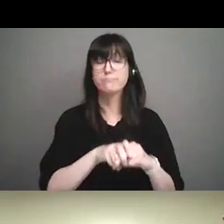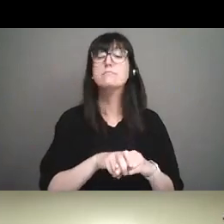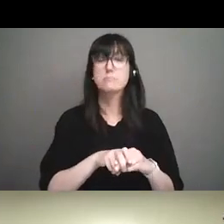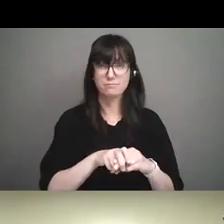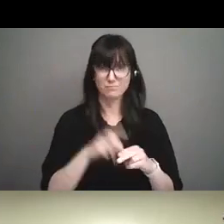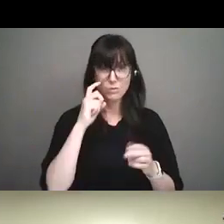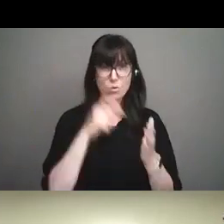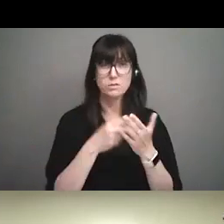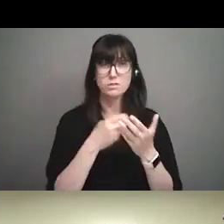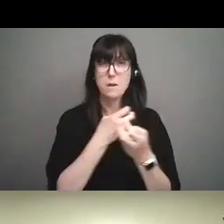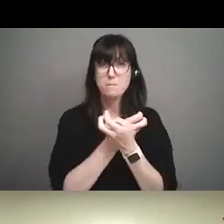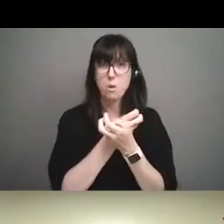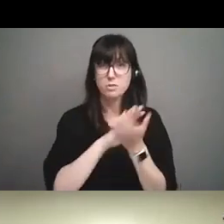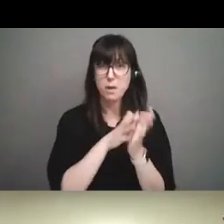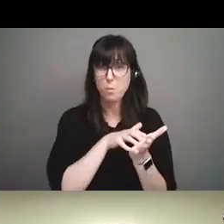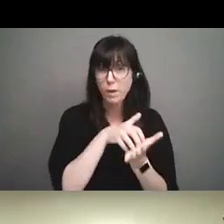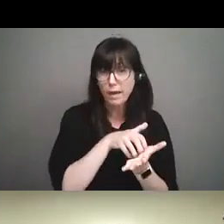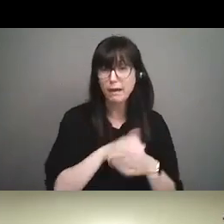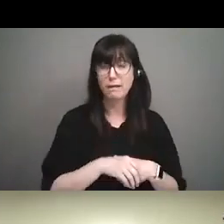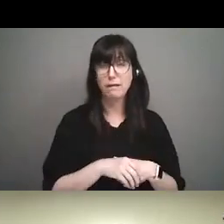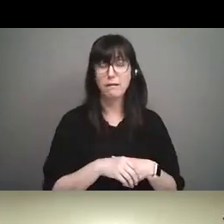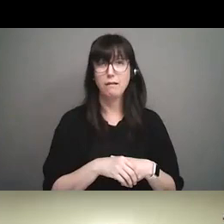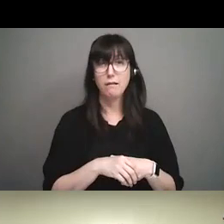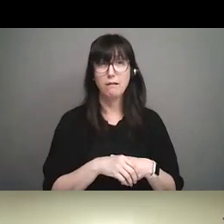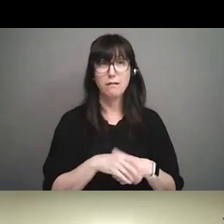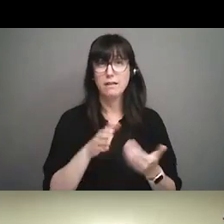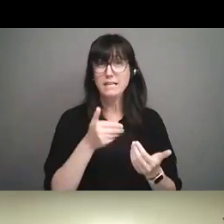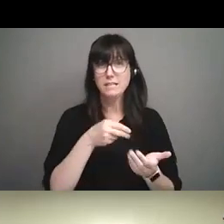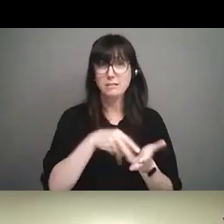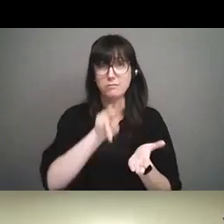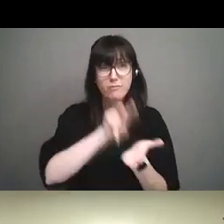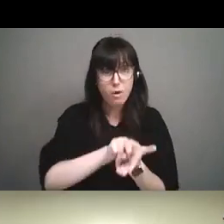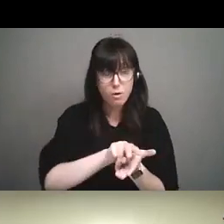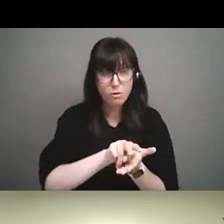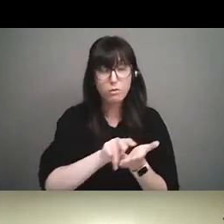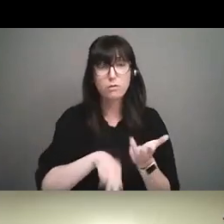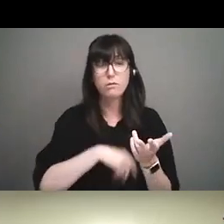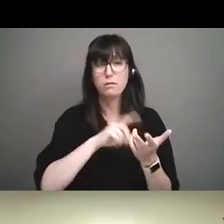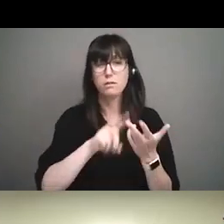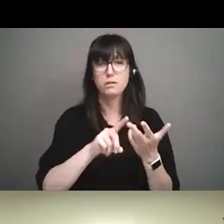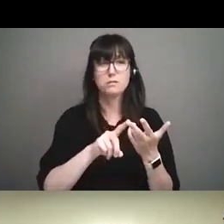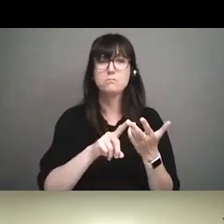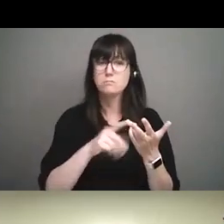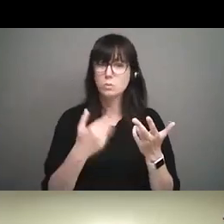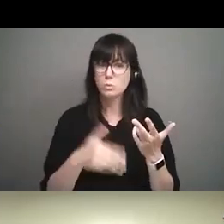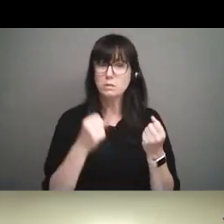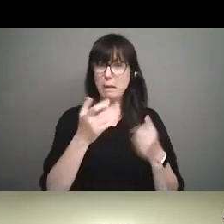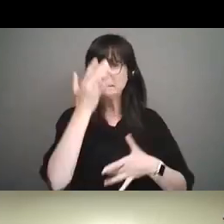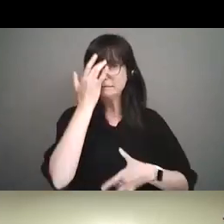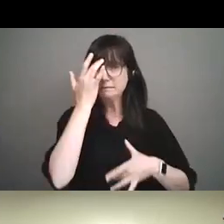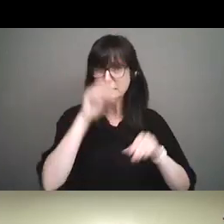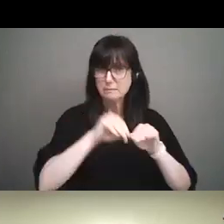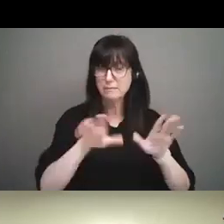frailty, potential negative consequences like falls, and also adverse outcomes from a number of diseases such